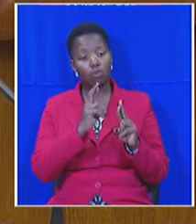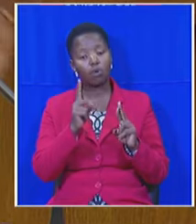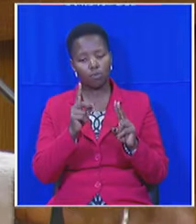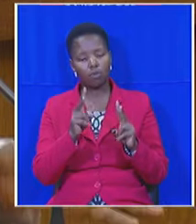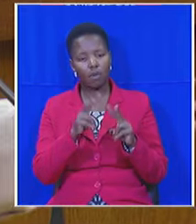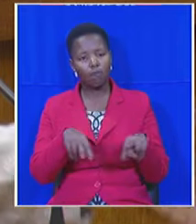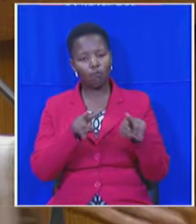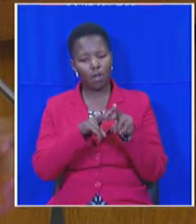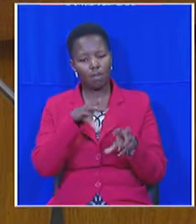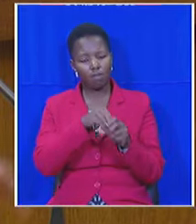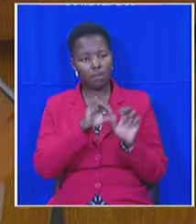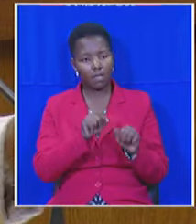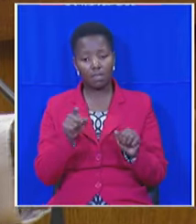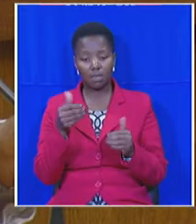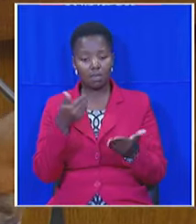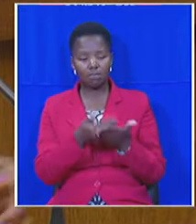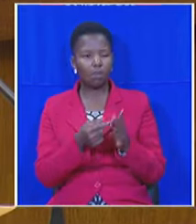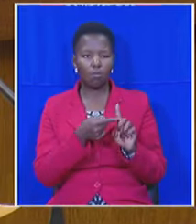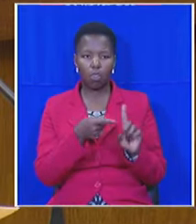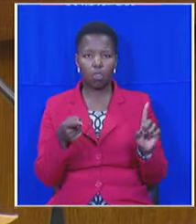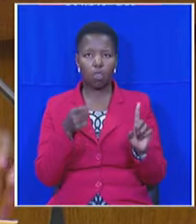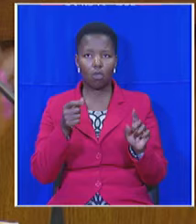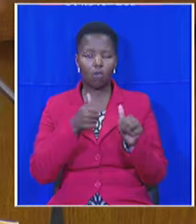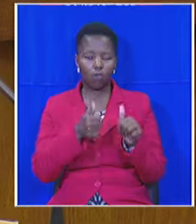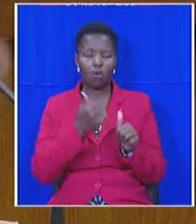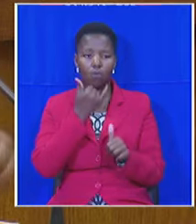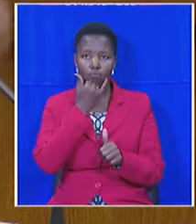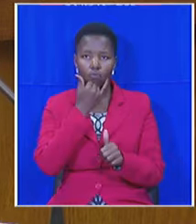input, because this one is really out because you followed the wrong one.